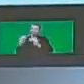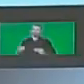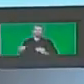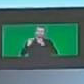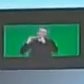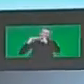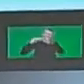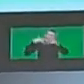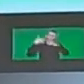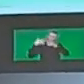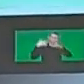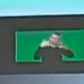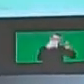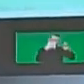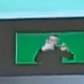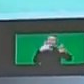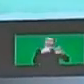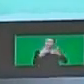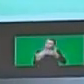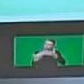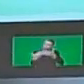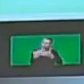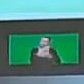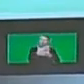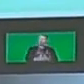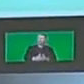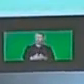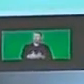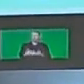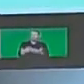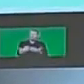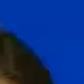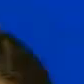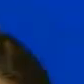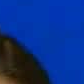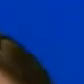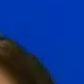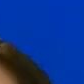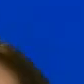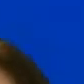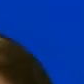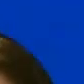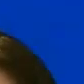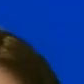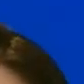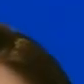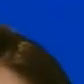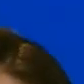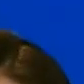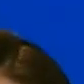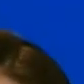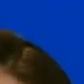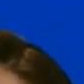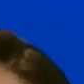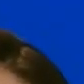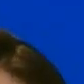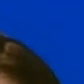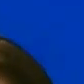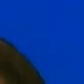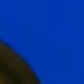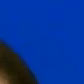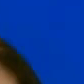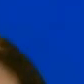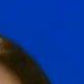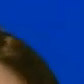and he showed us that intention of the new policy, the